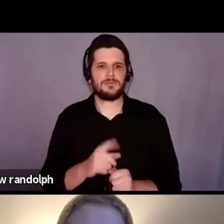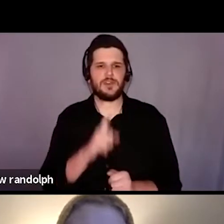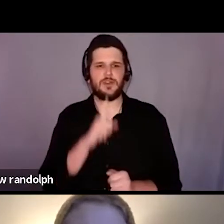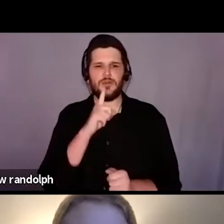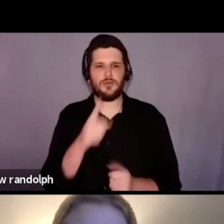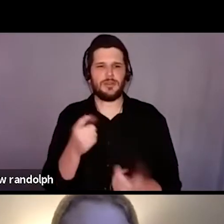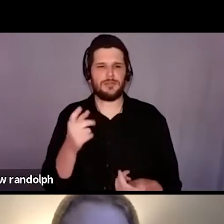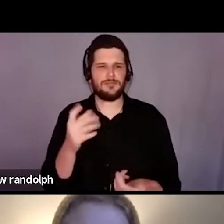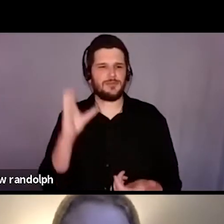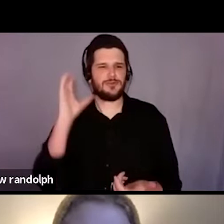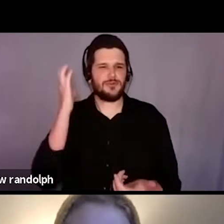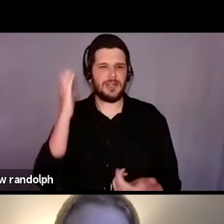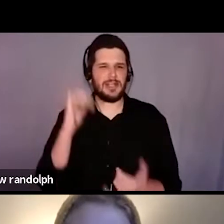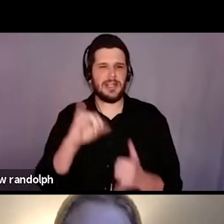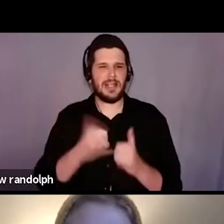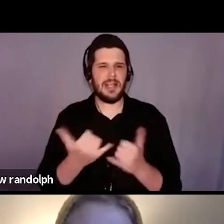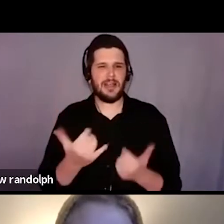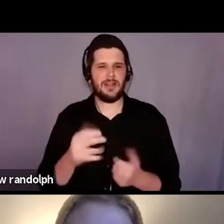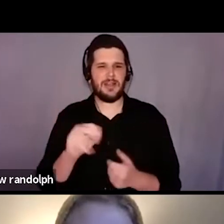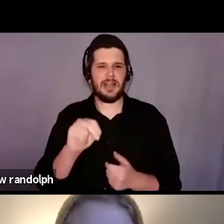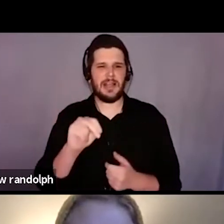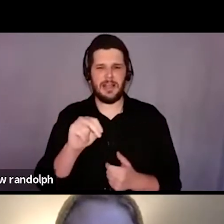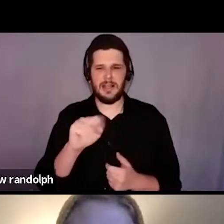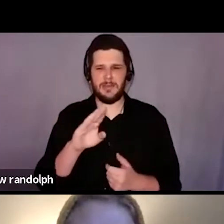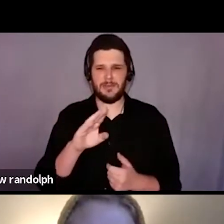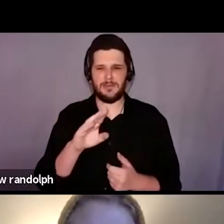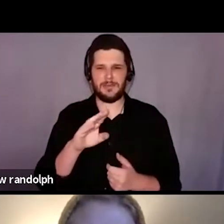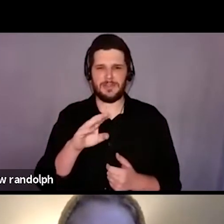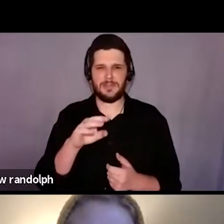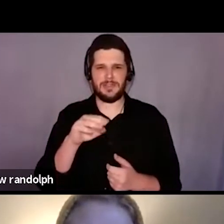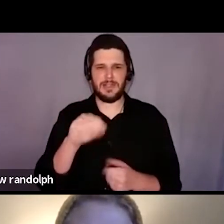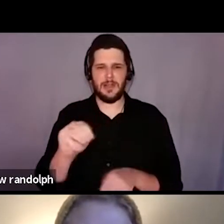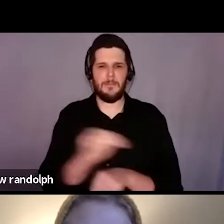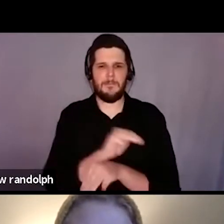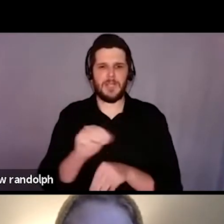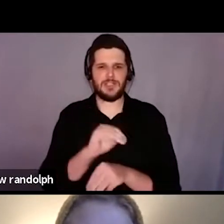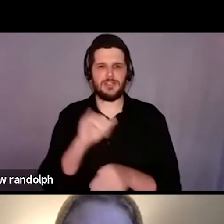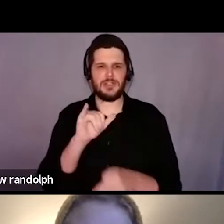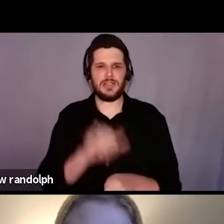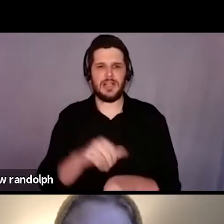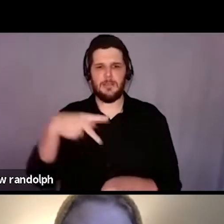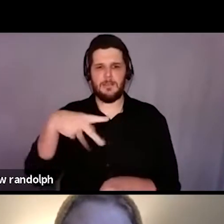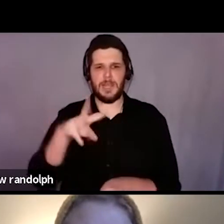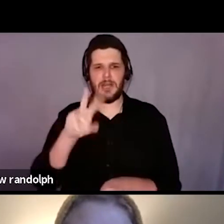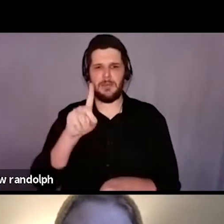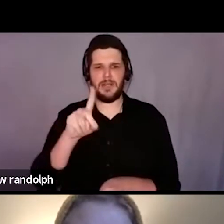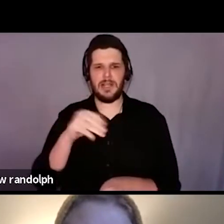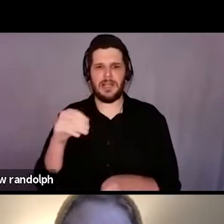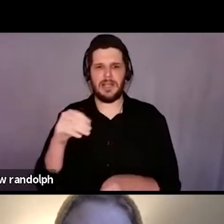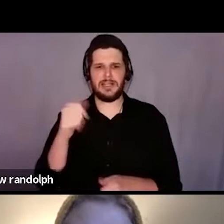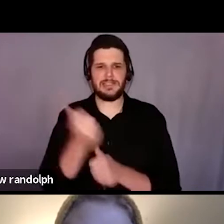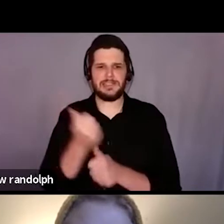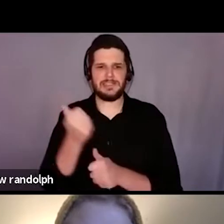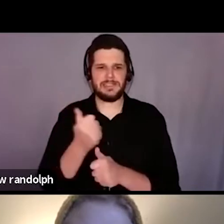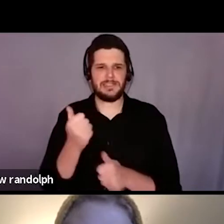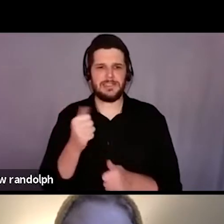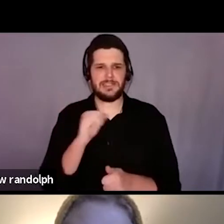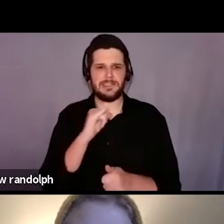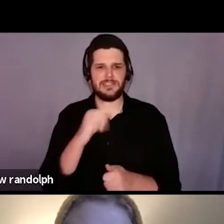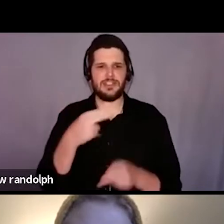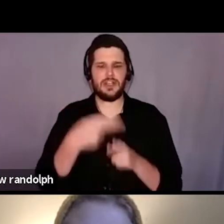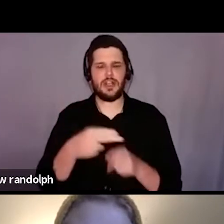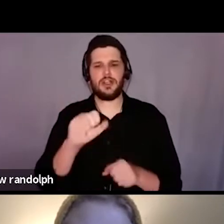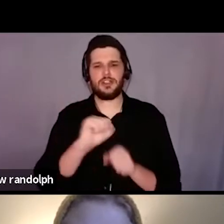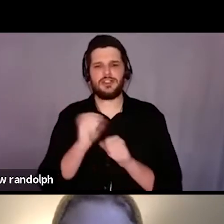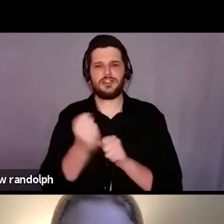ironic that in BC at least, the like ministry that does PWD and income assistance is called like the social